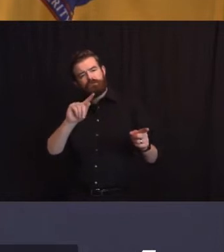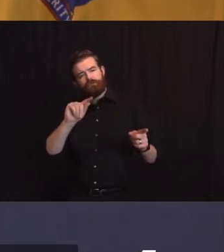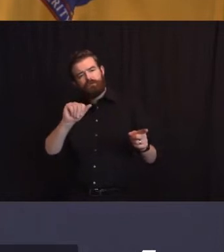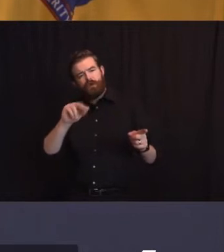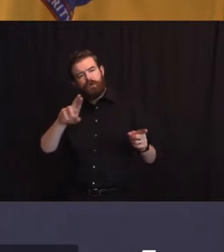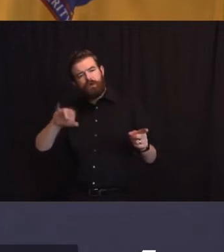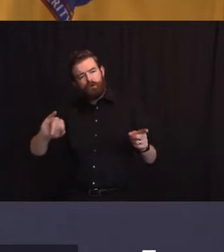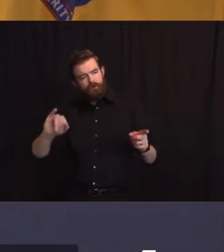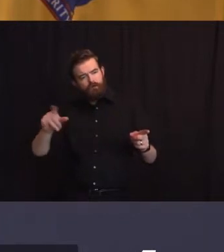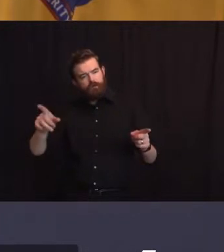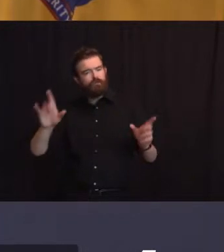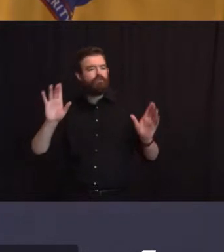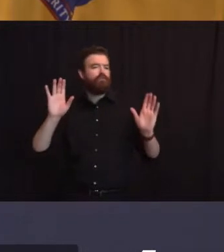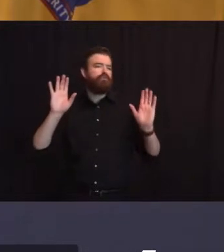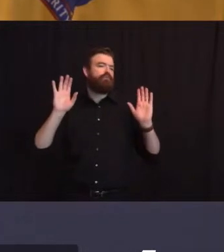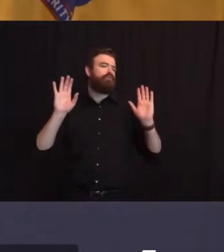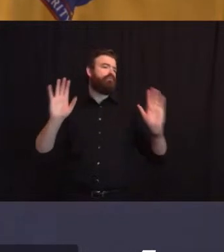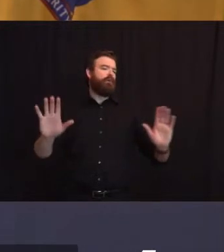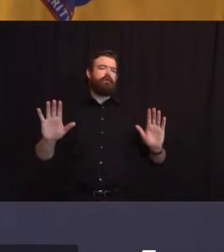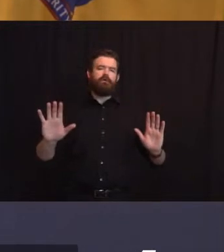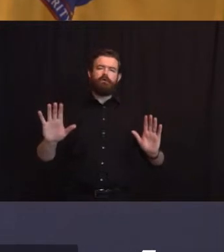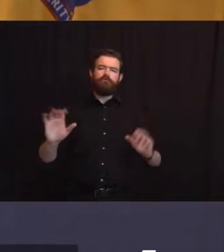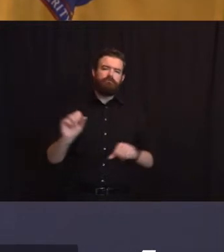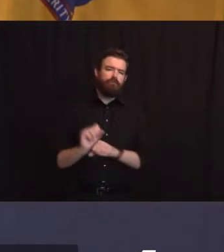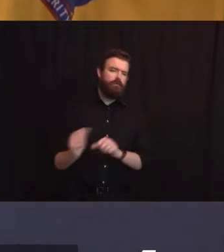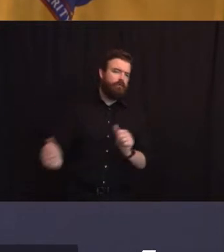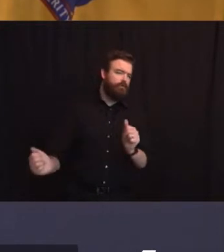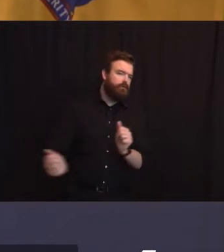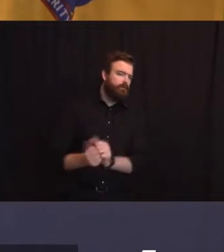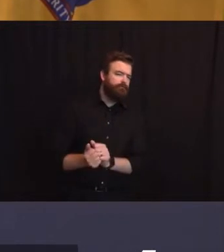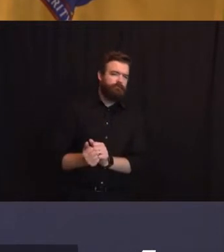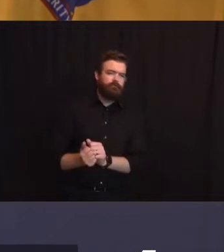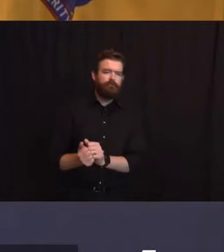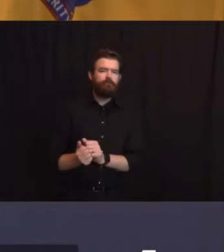interests, including judicial nominations.